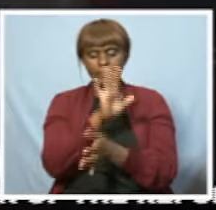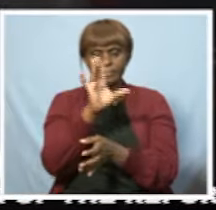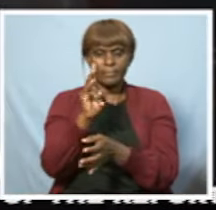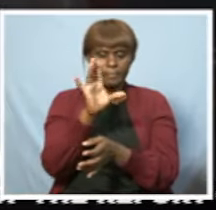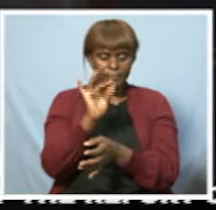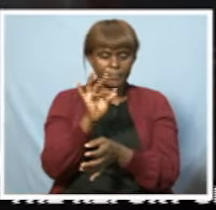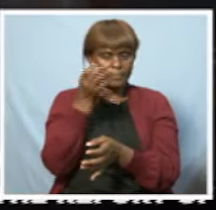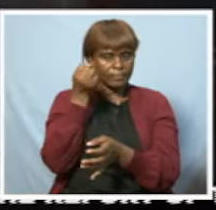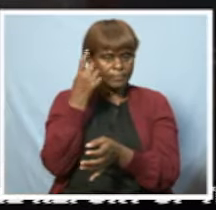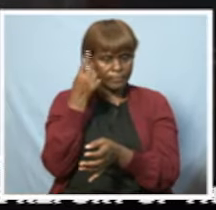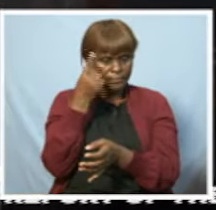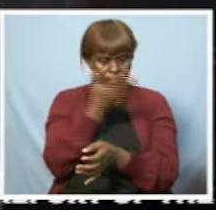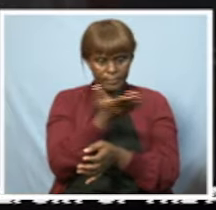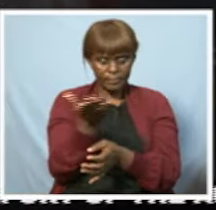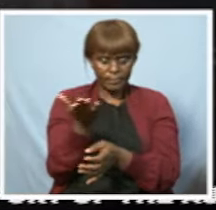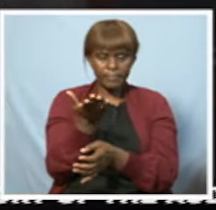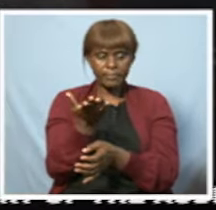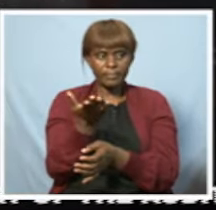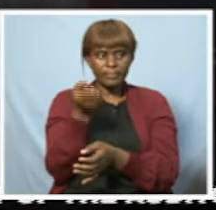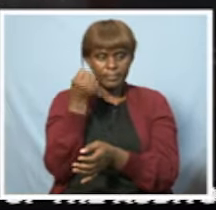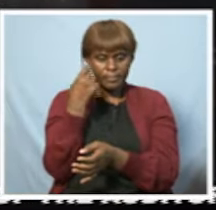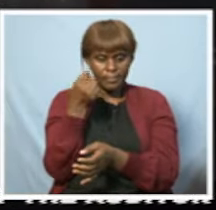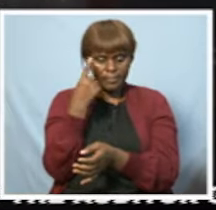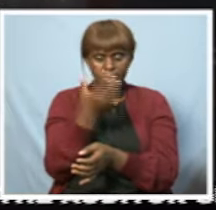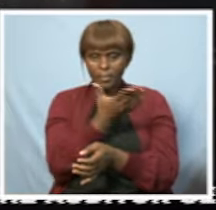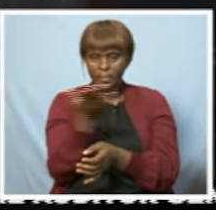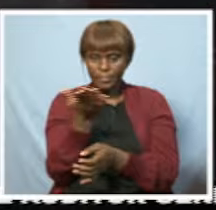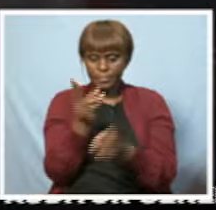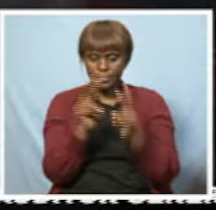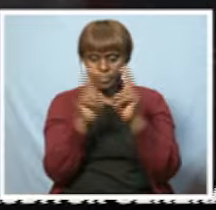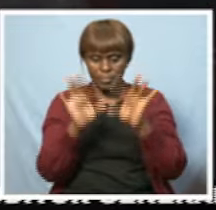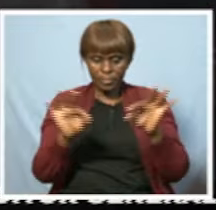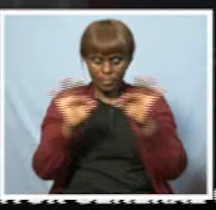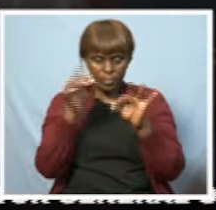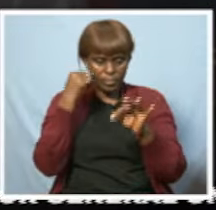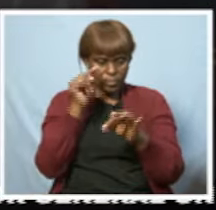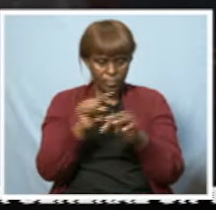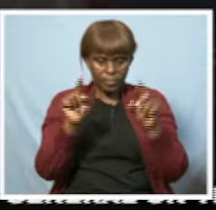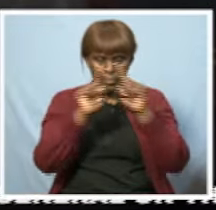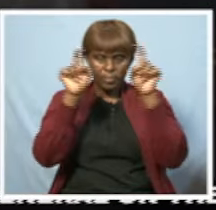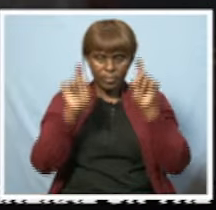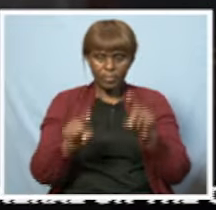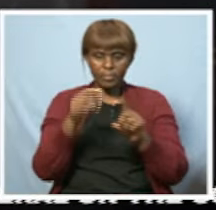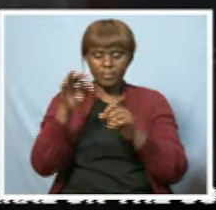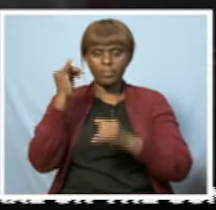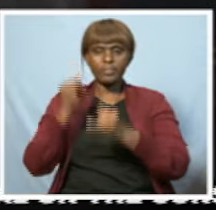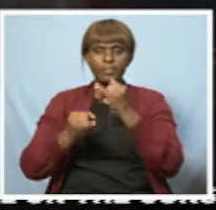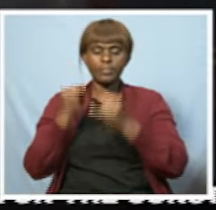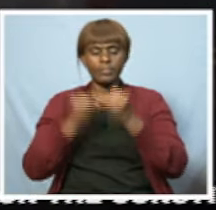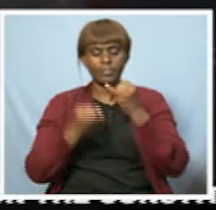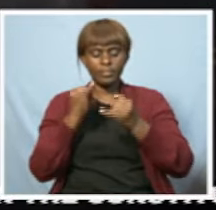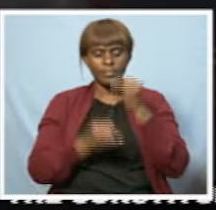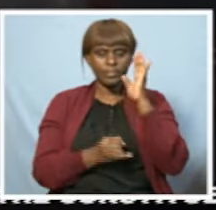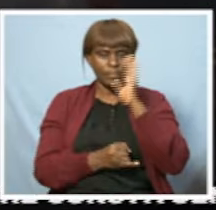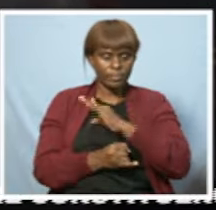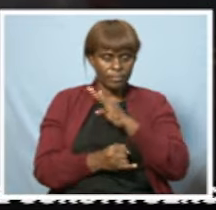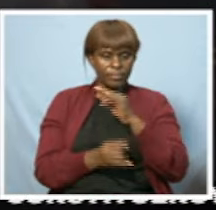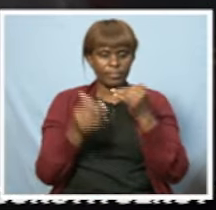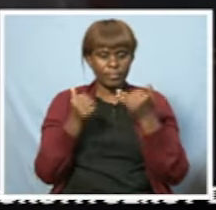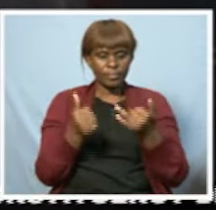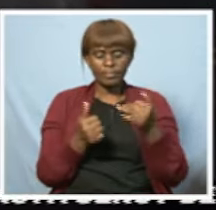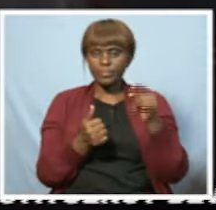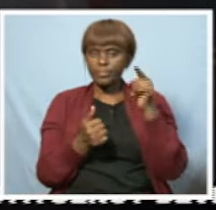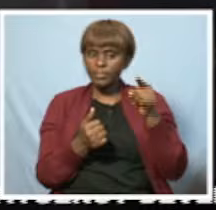you understand the importance of this certificate of completion. It